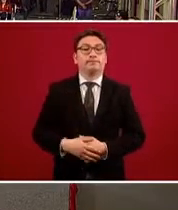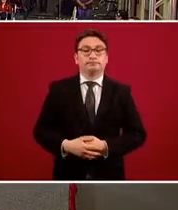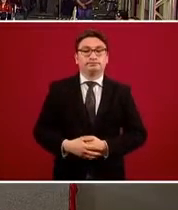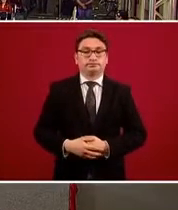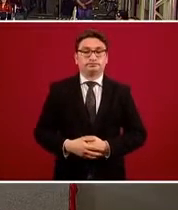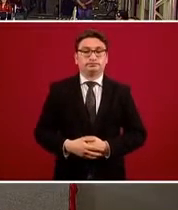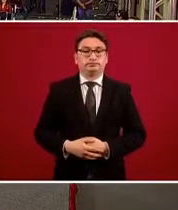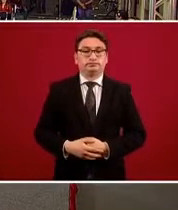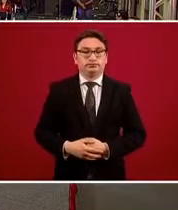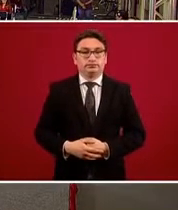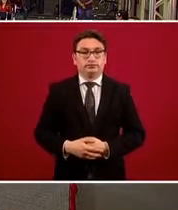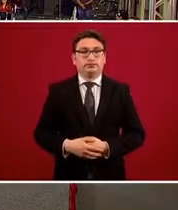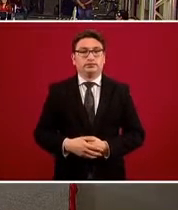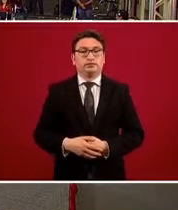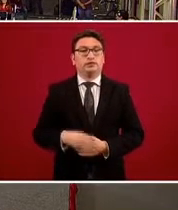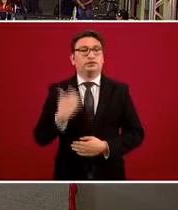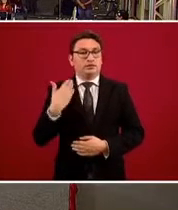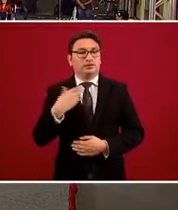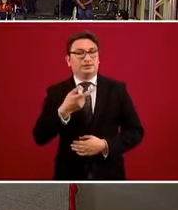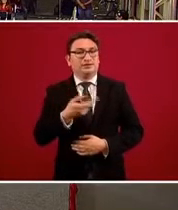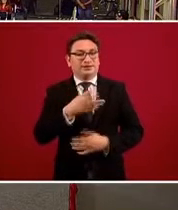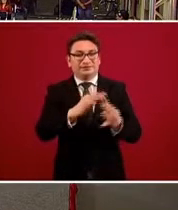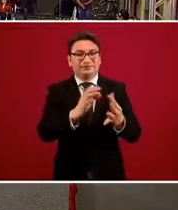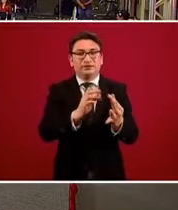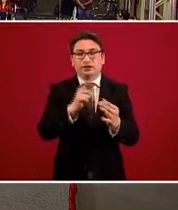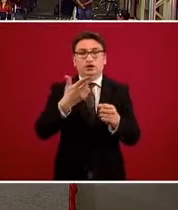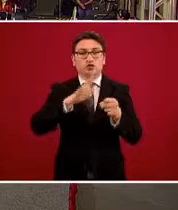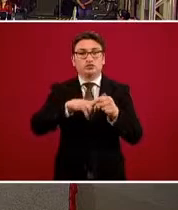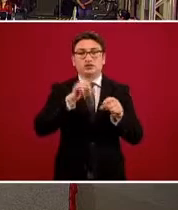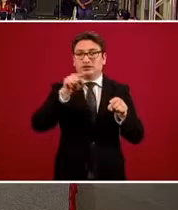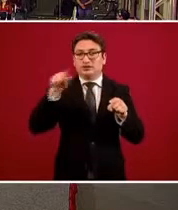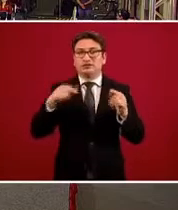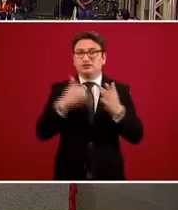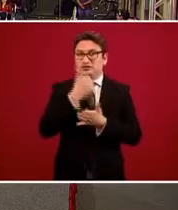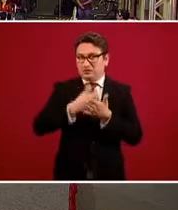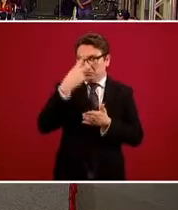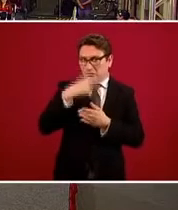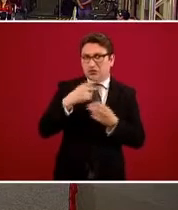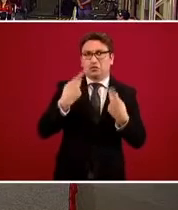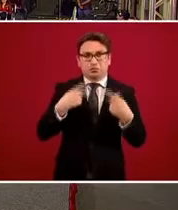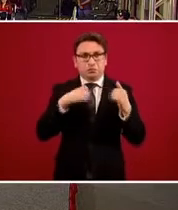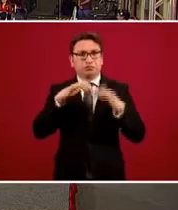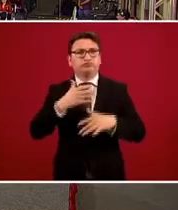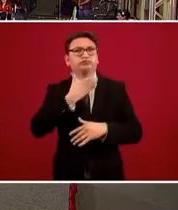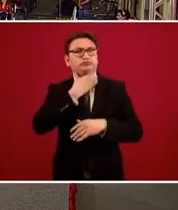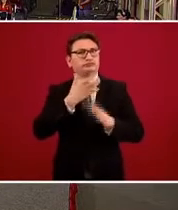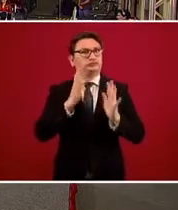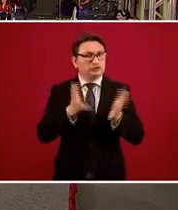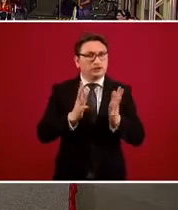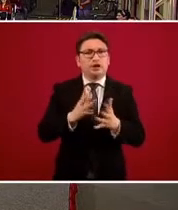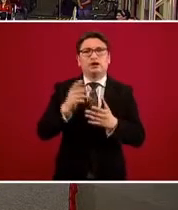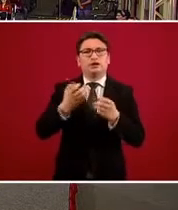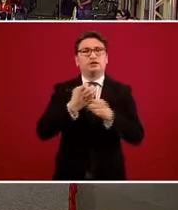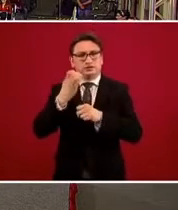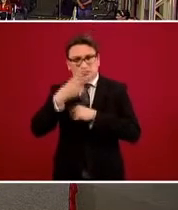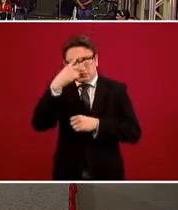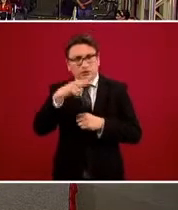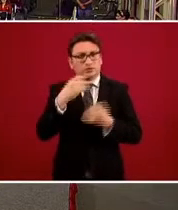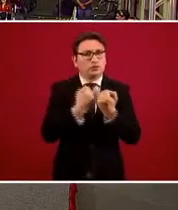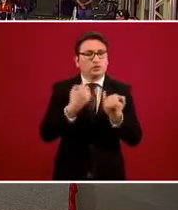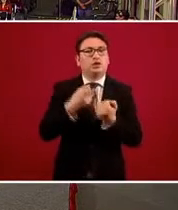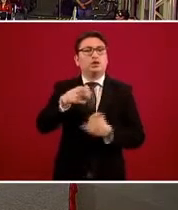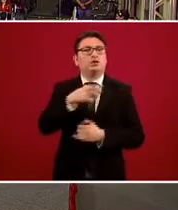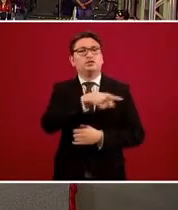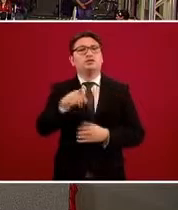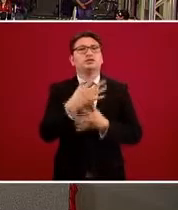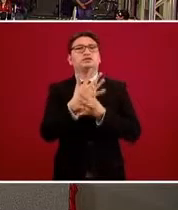Good evening. You were talking about saturation that already exists in some hospitals in Mexico City and the state of Mexico. You're